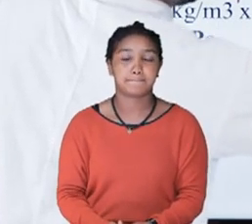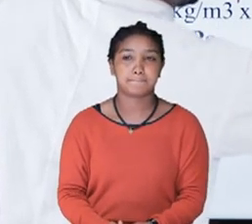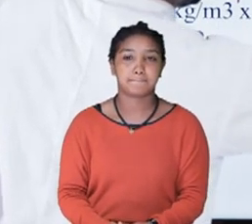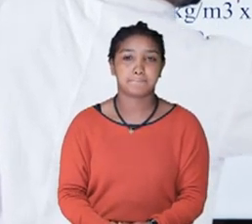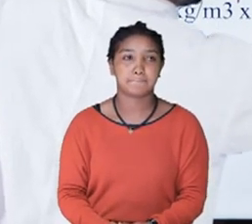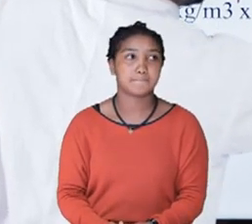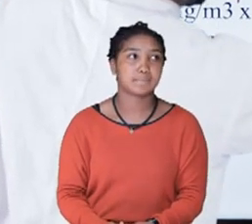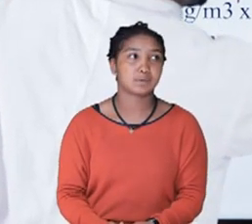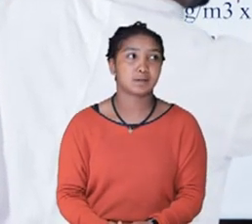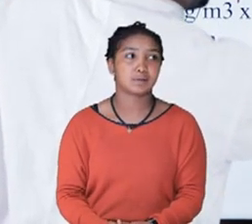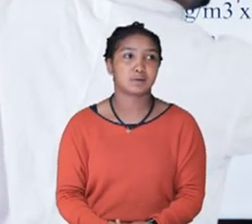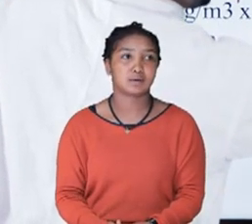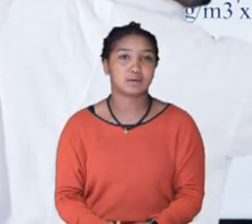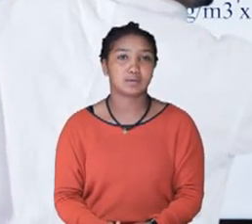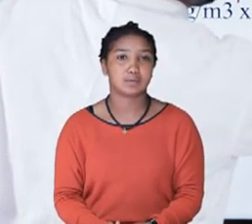118